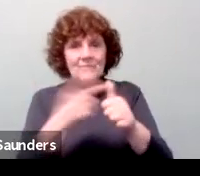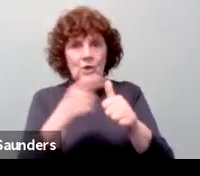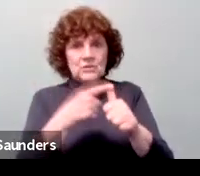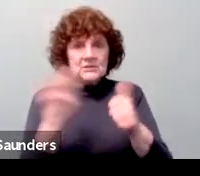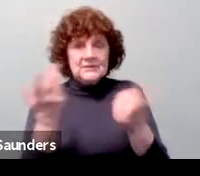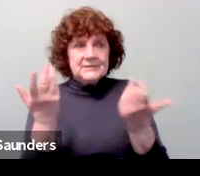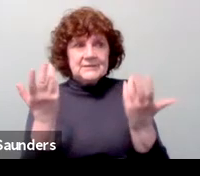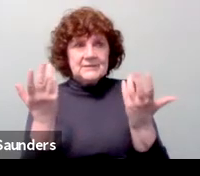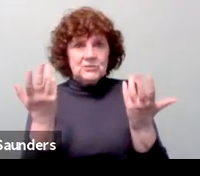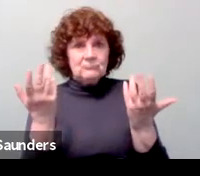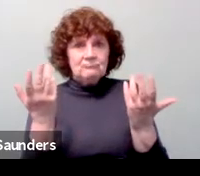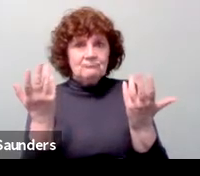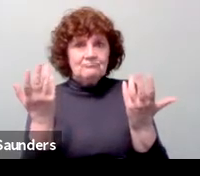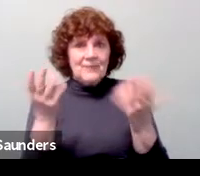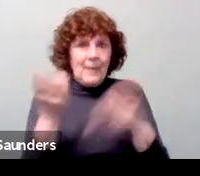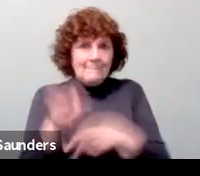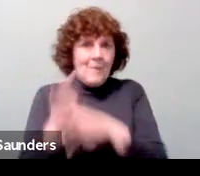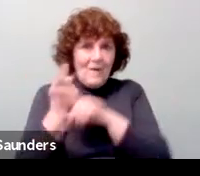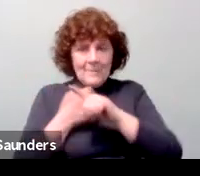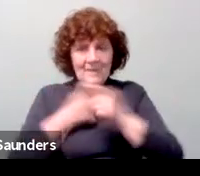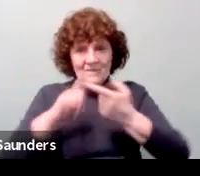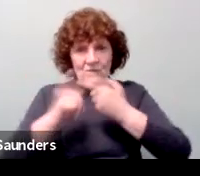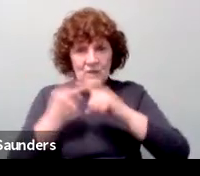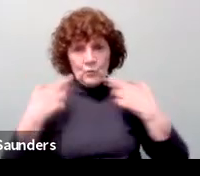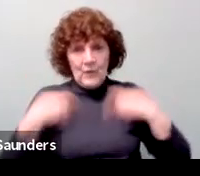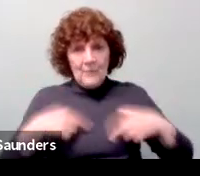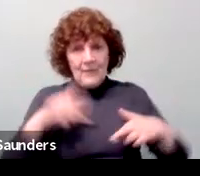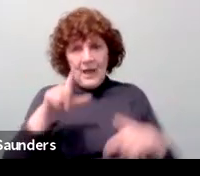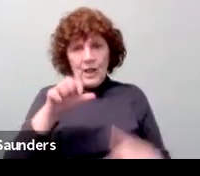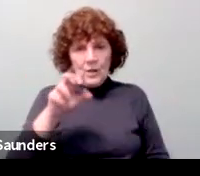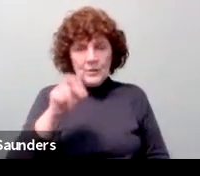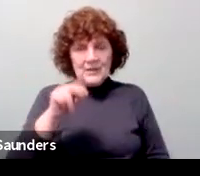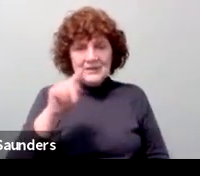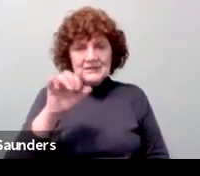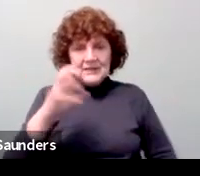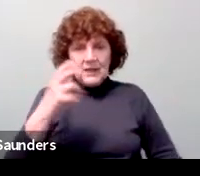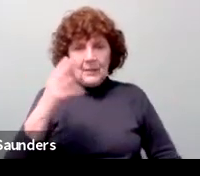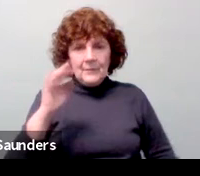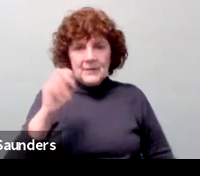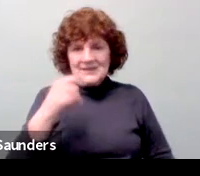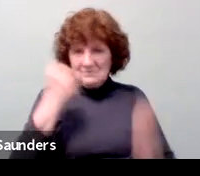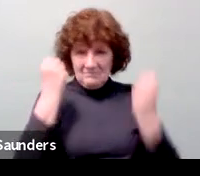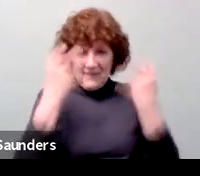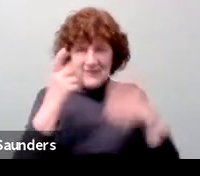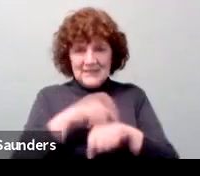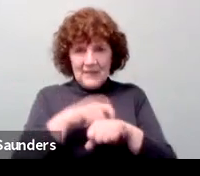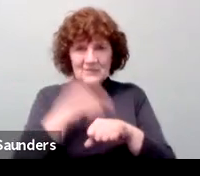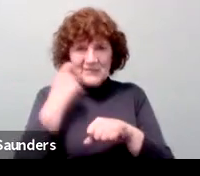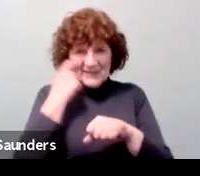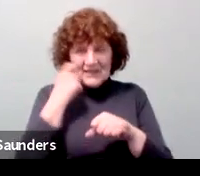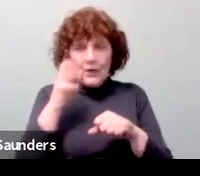unabashedly borrowed from my friend, Rabbi Lauren Tuckman, who has said it multiple times and was recently quoted in the